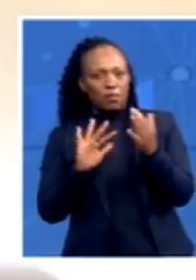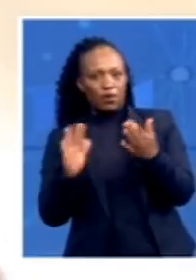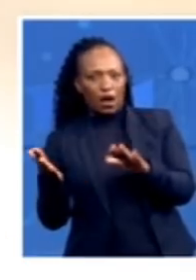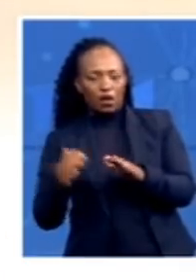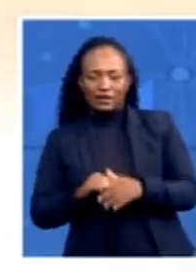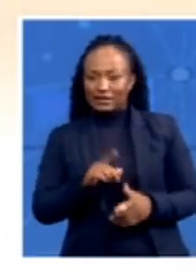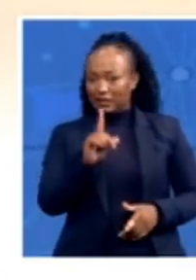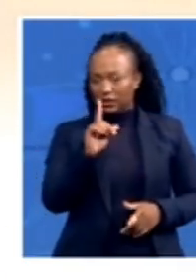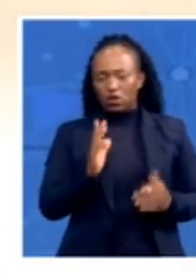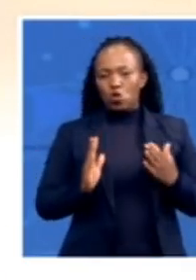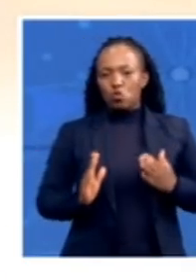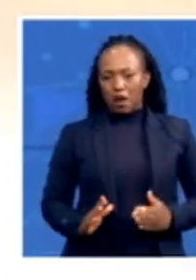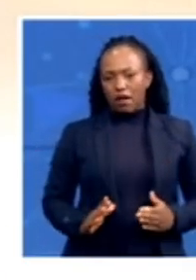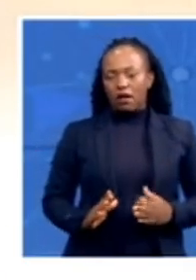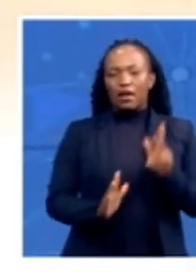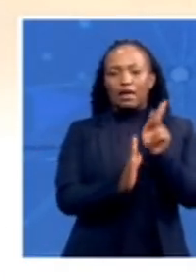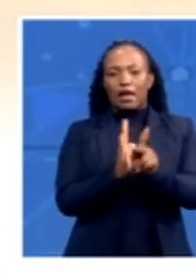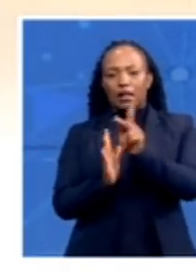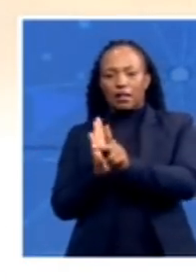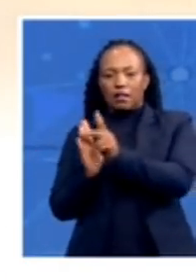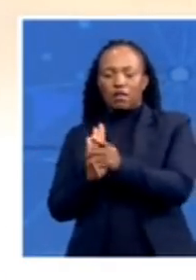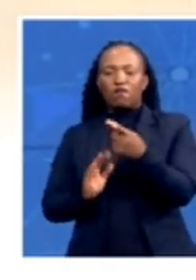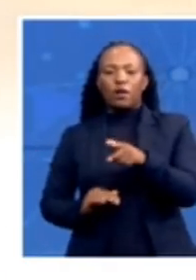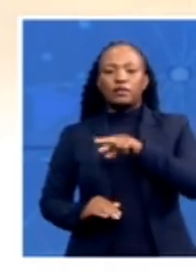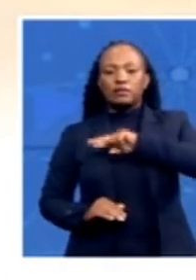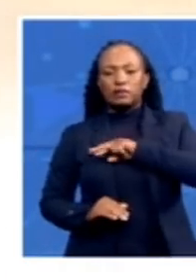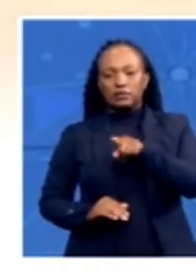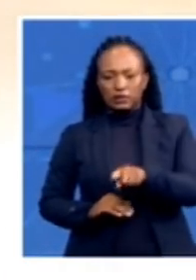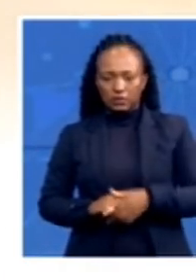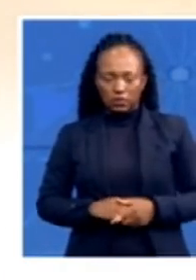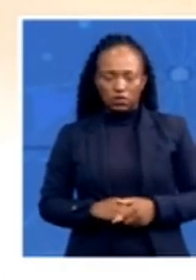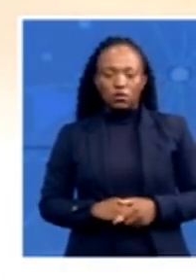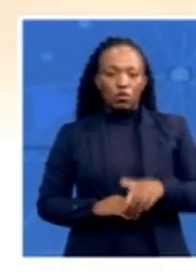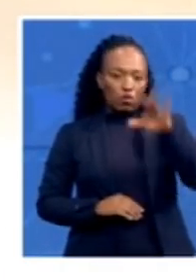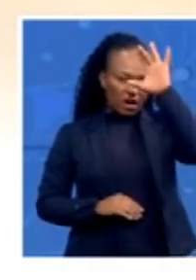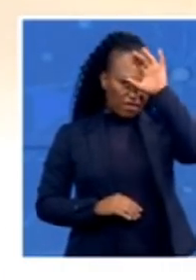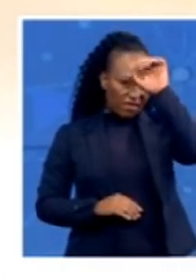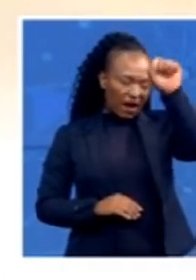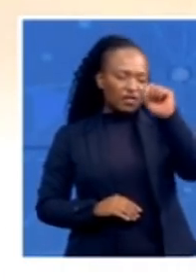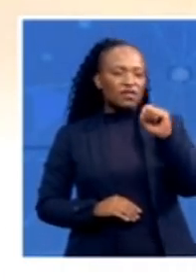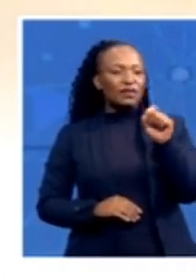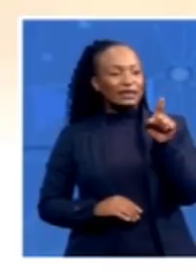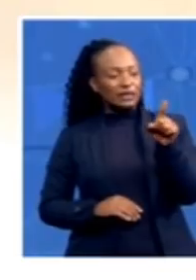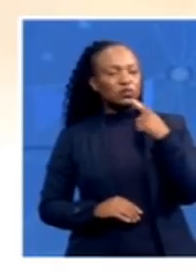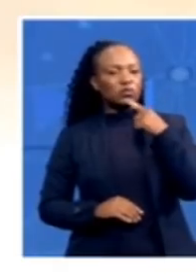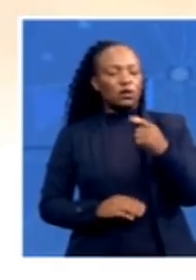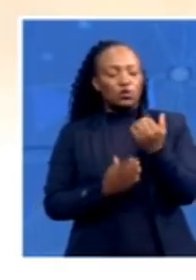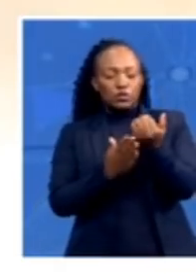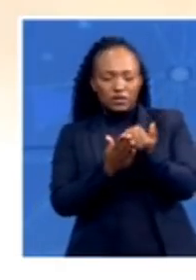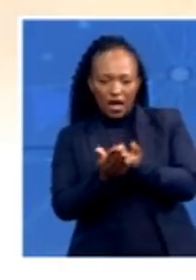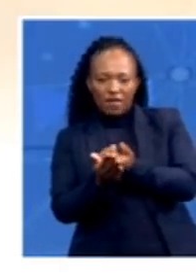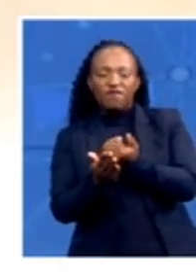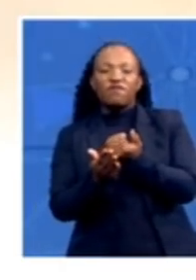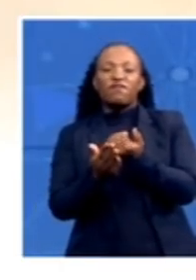to have a faith that preaches the sanctity of life, that says, have mercy, for your heavenly Father is also